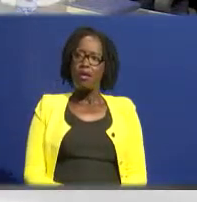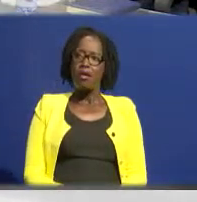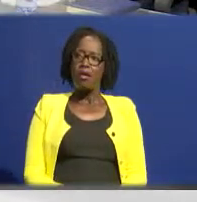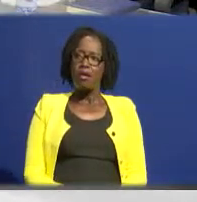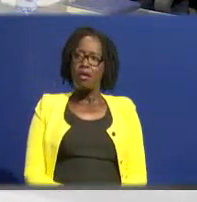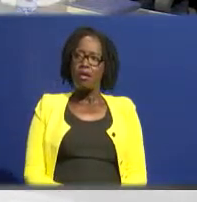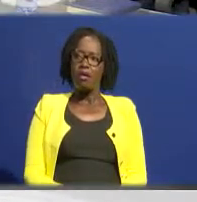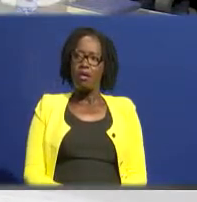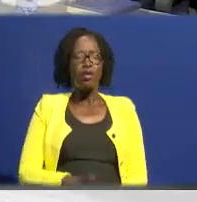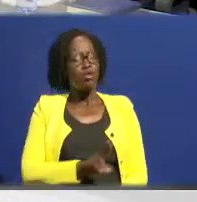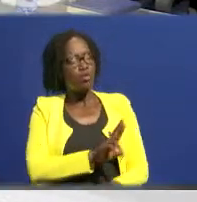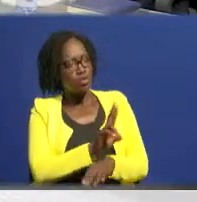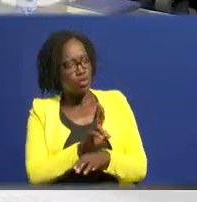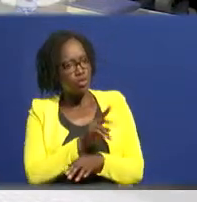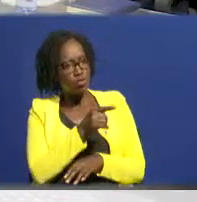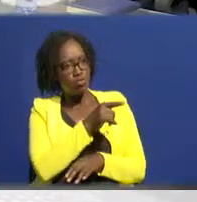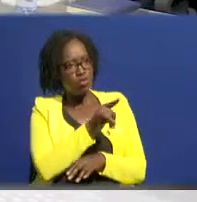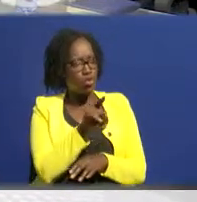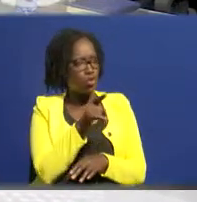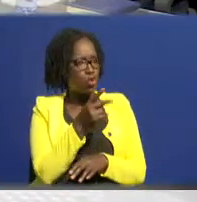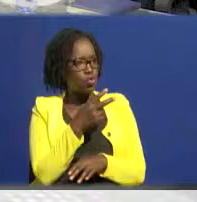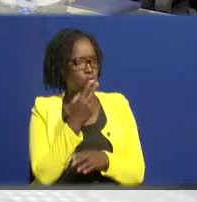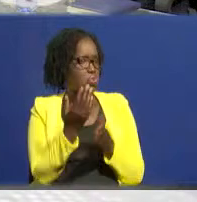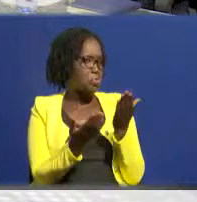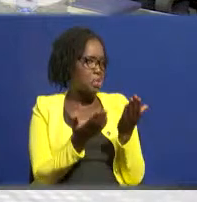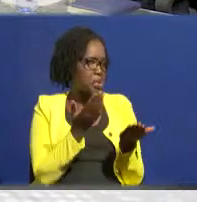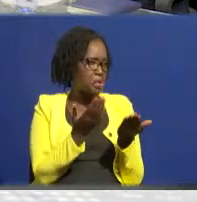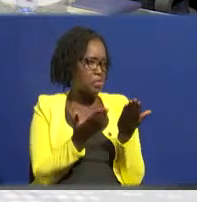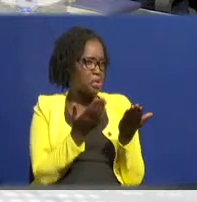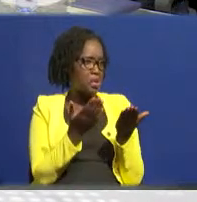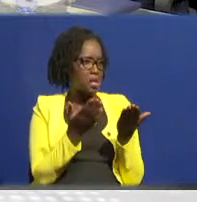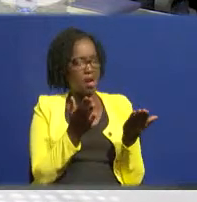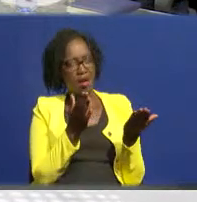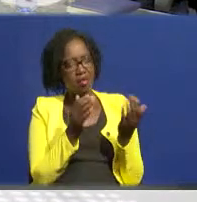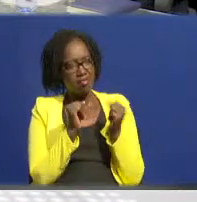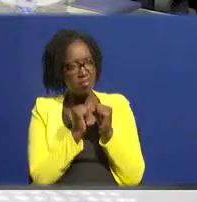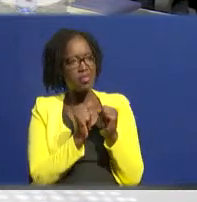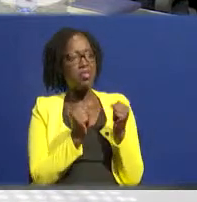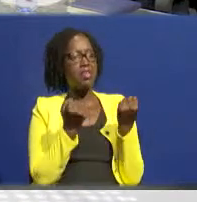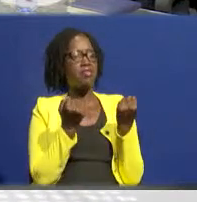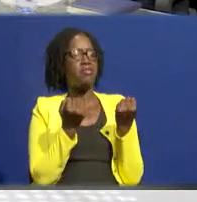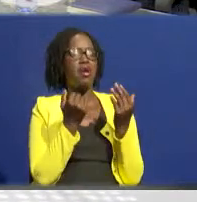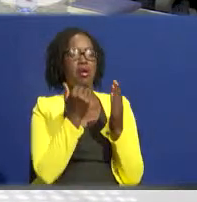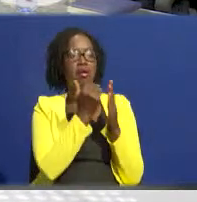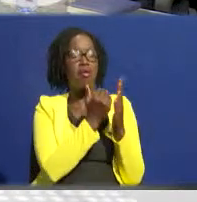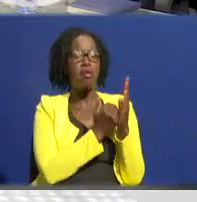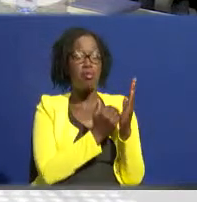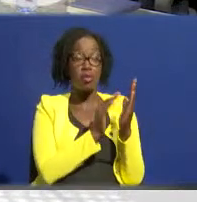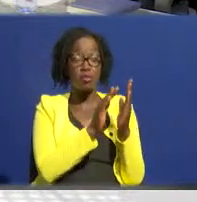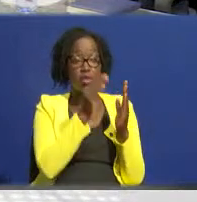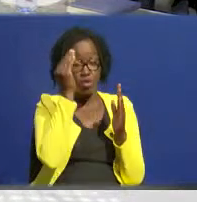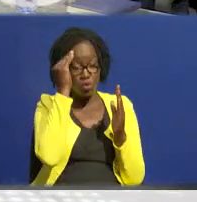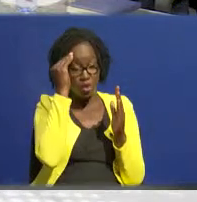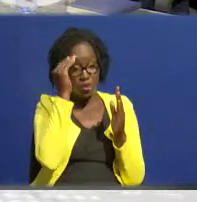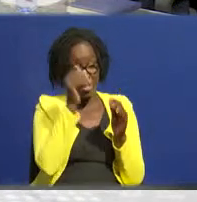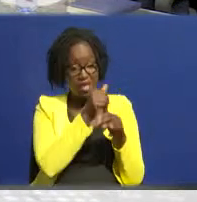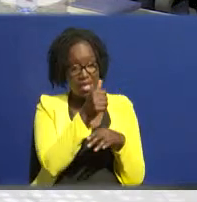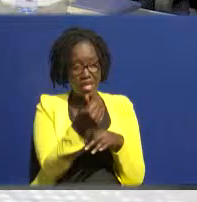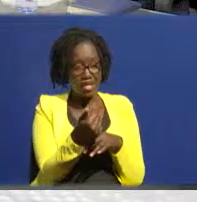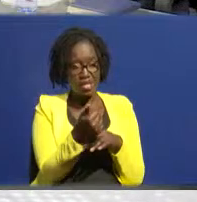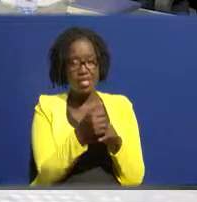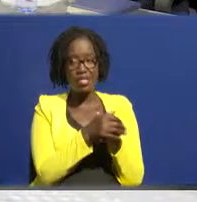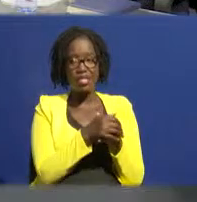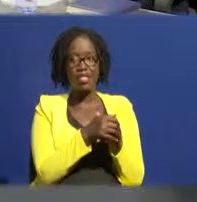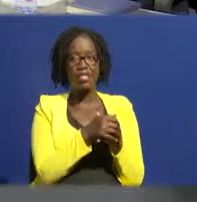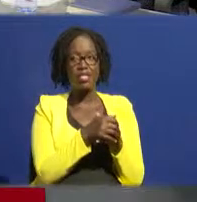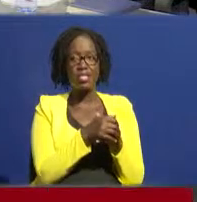You're using those who may be born again and maybe have gone through a program to educate others. I think yes,